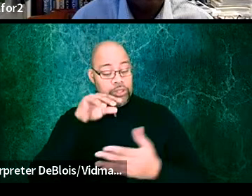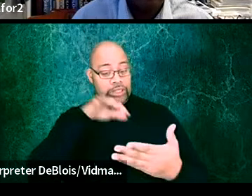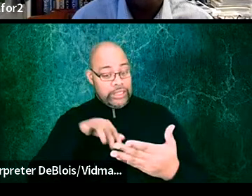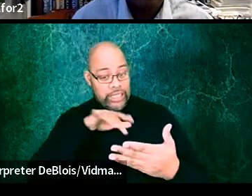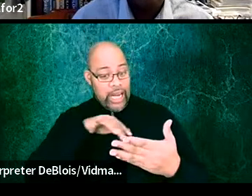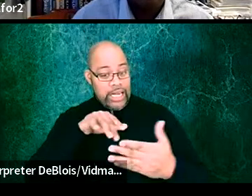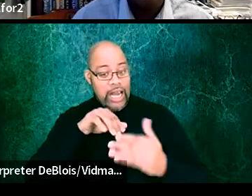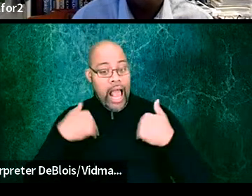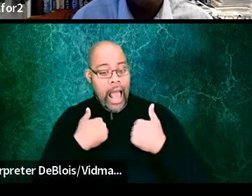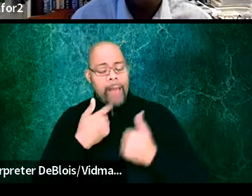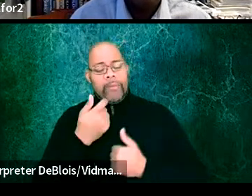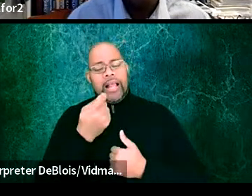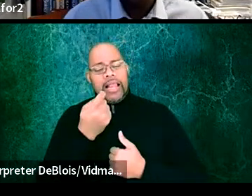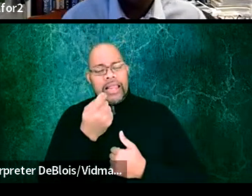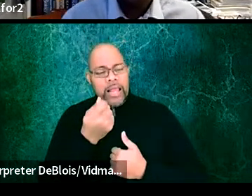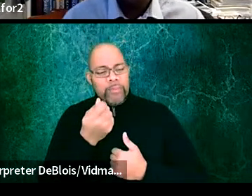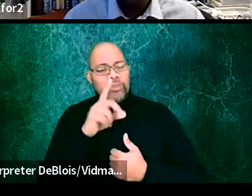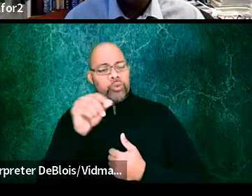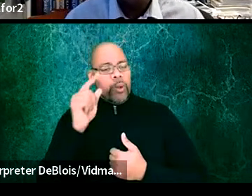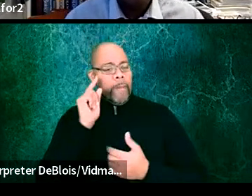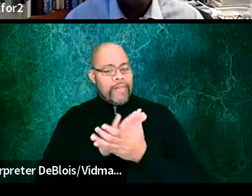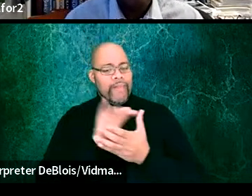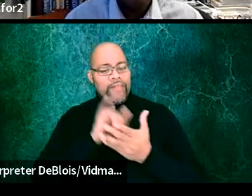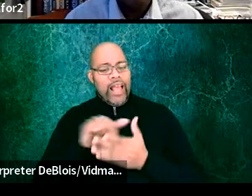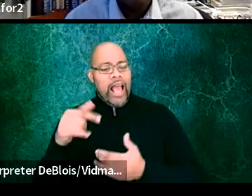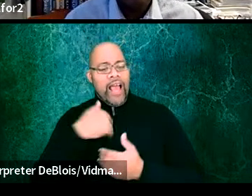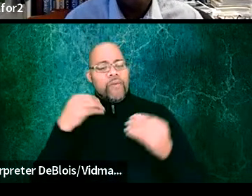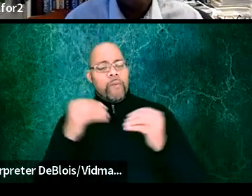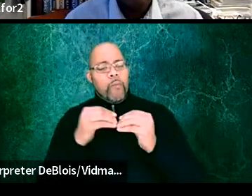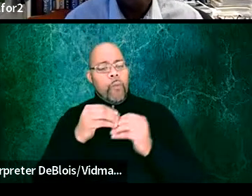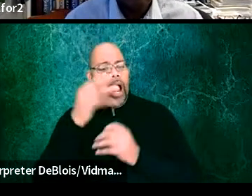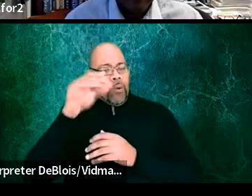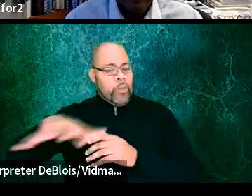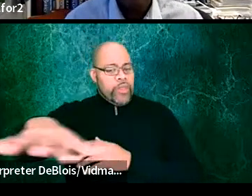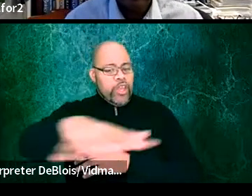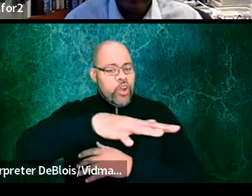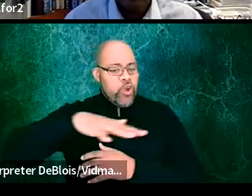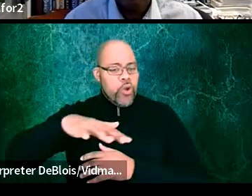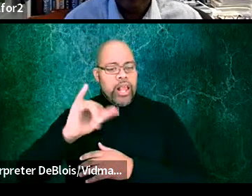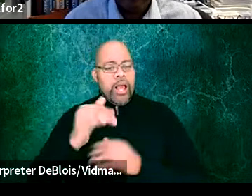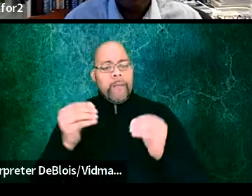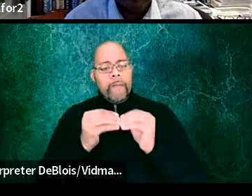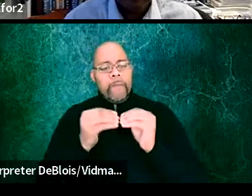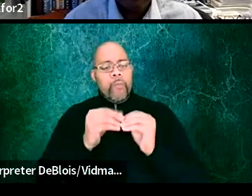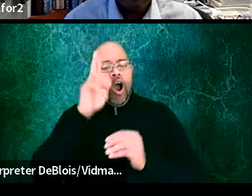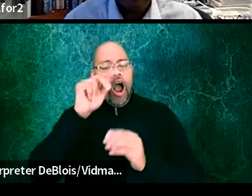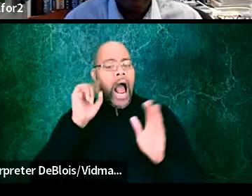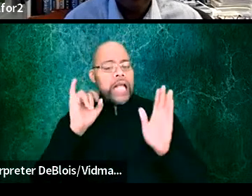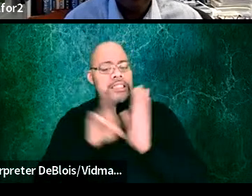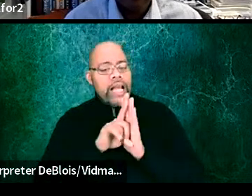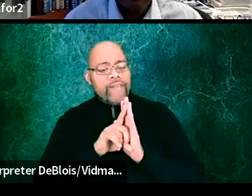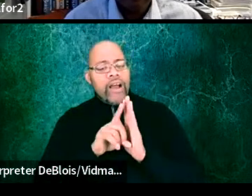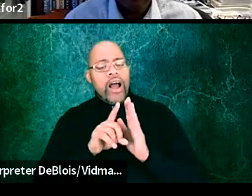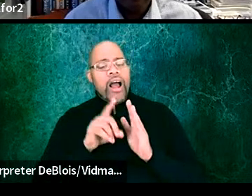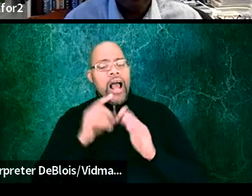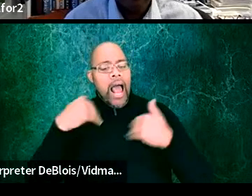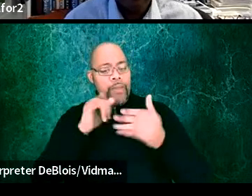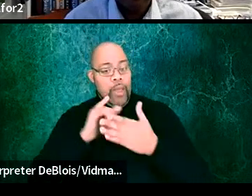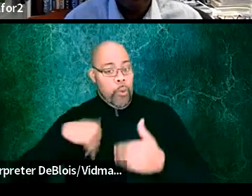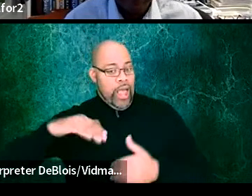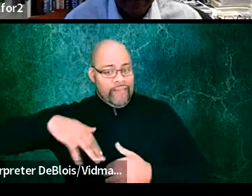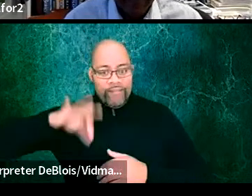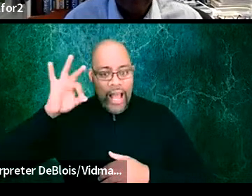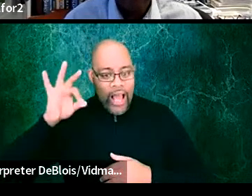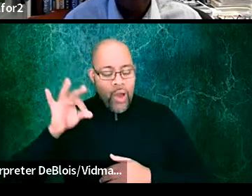animals even a little, do you believe that there's more out there, like more unidentified animals that we haven't